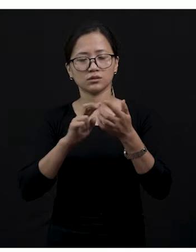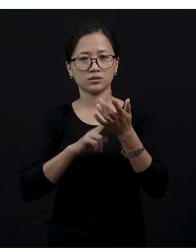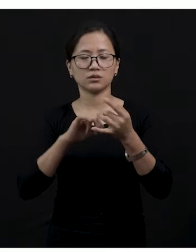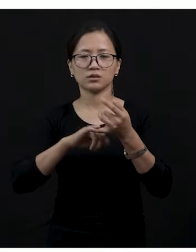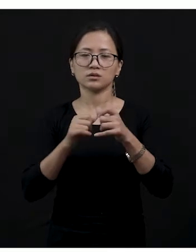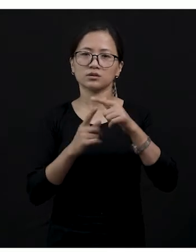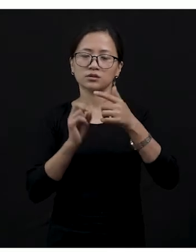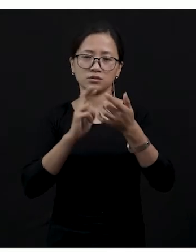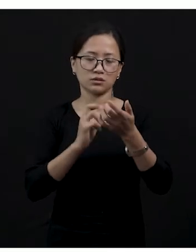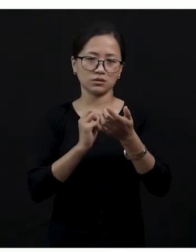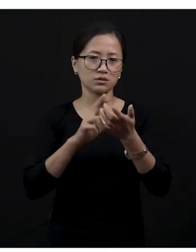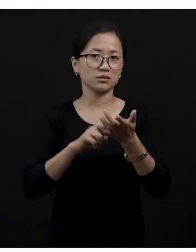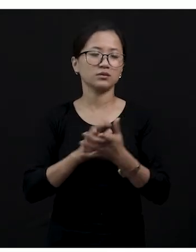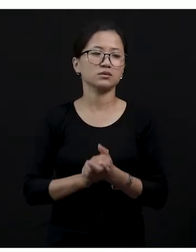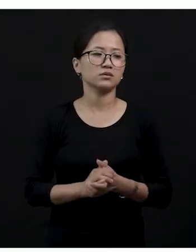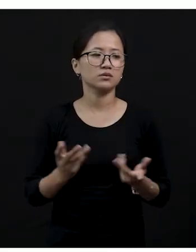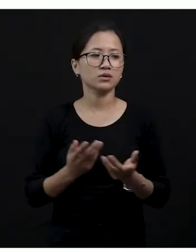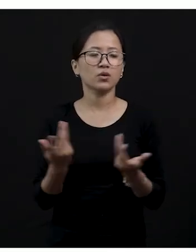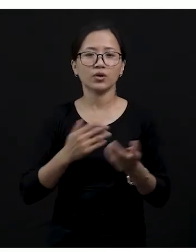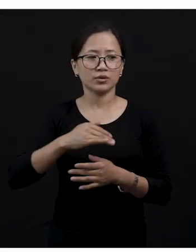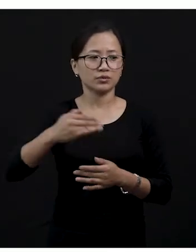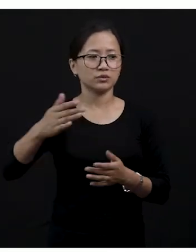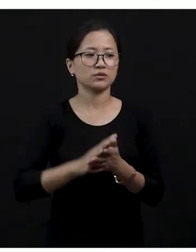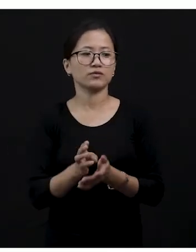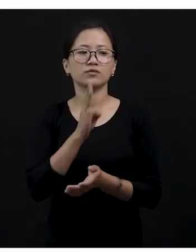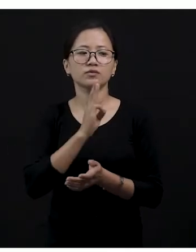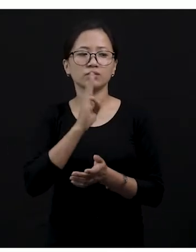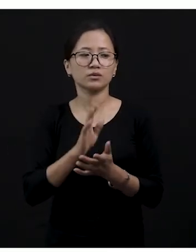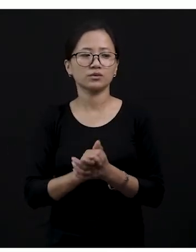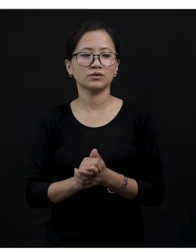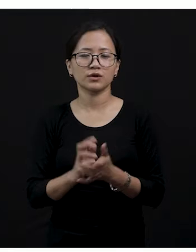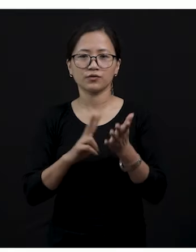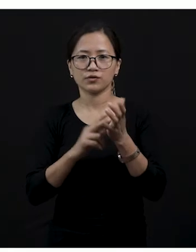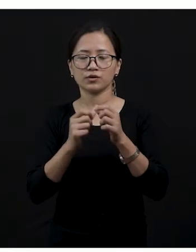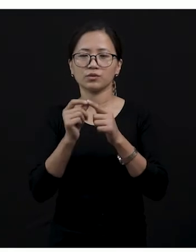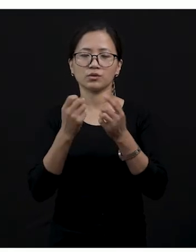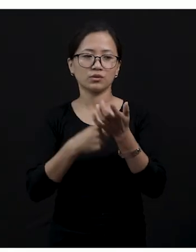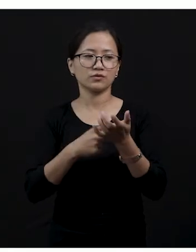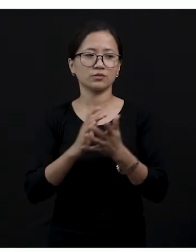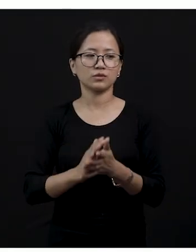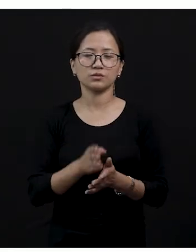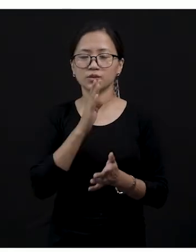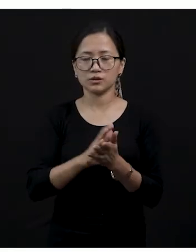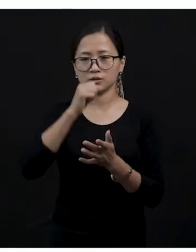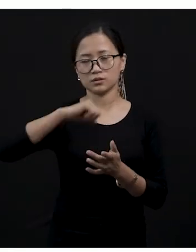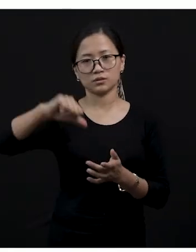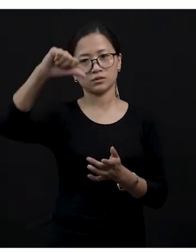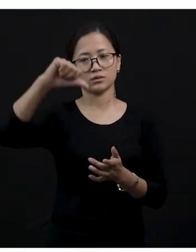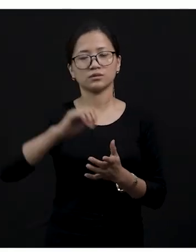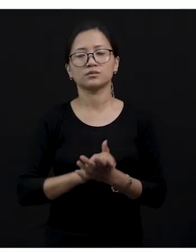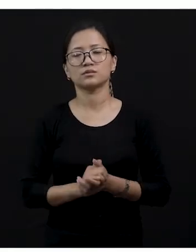Condensation is the process where water vapor becomes liquid. Yes,